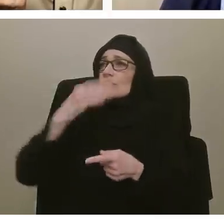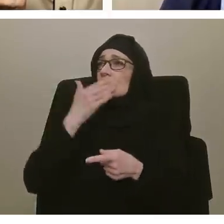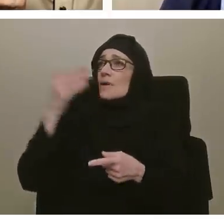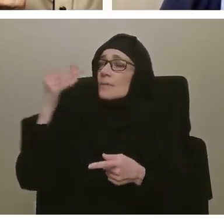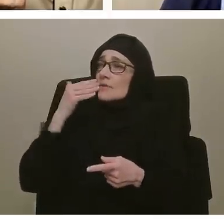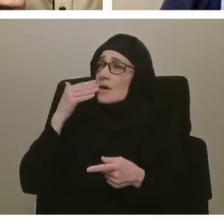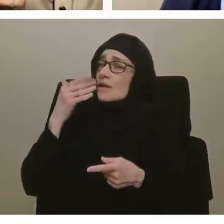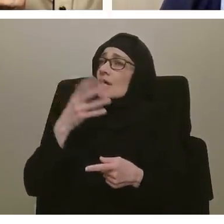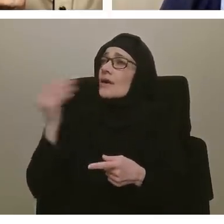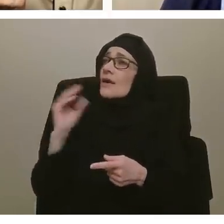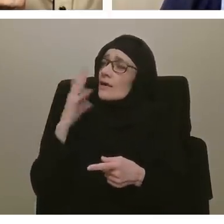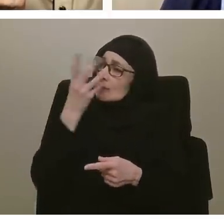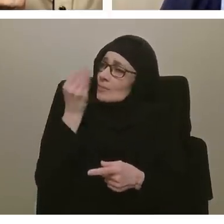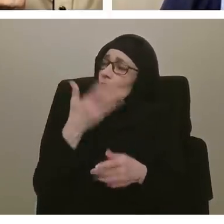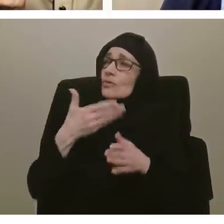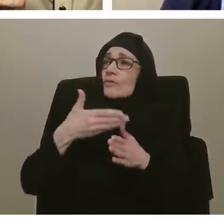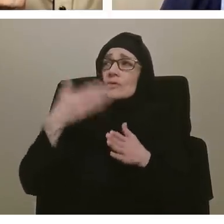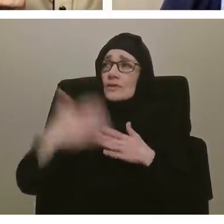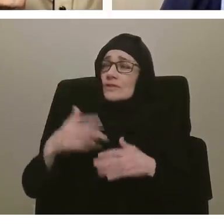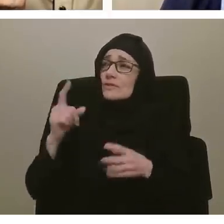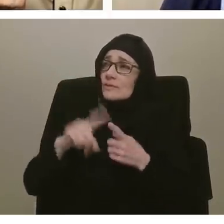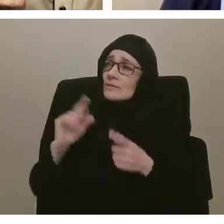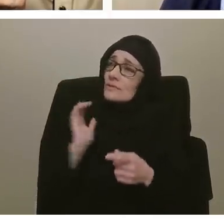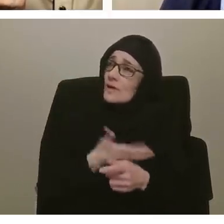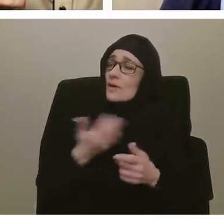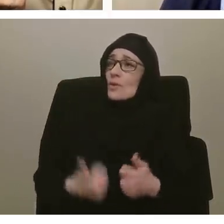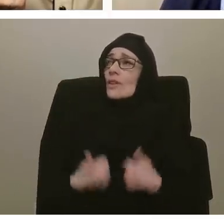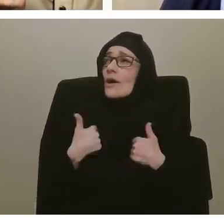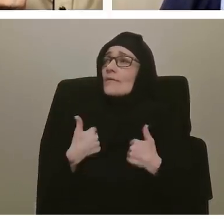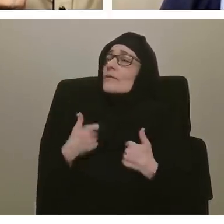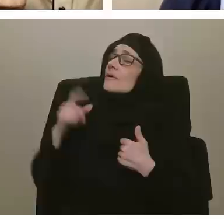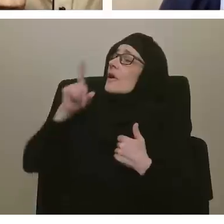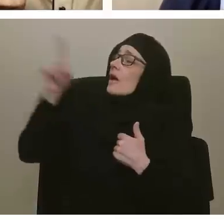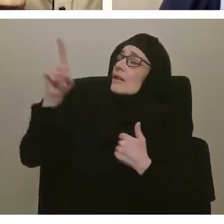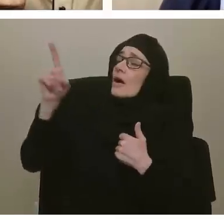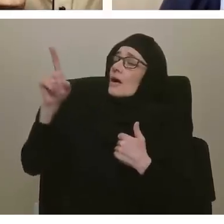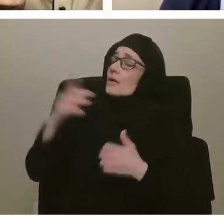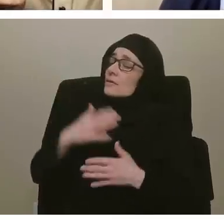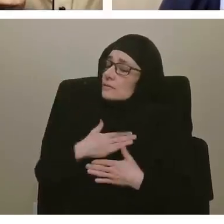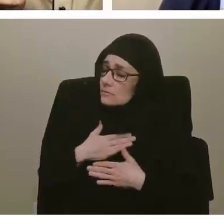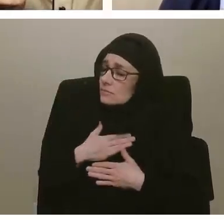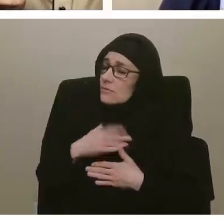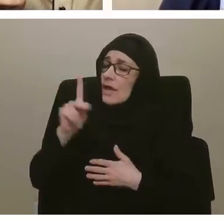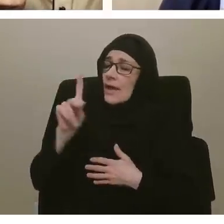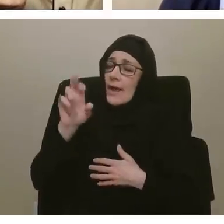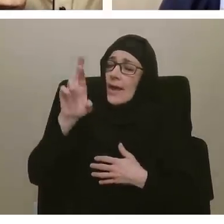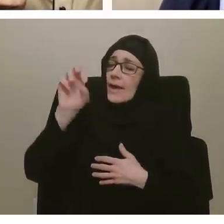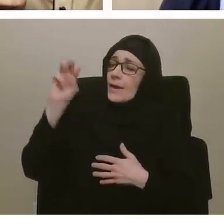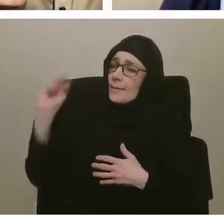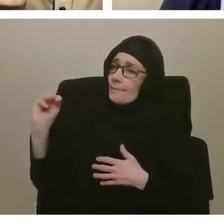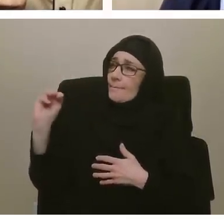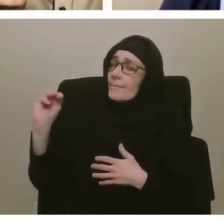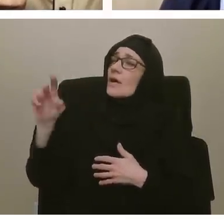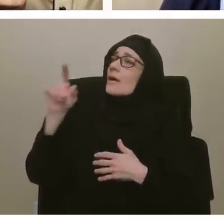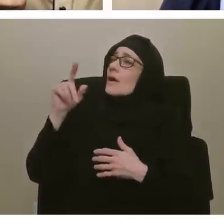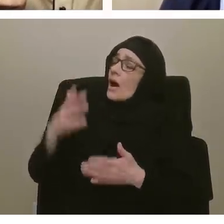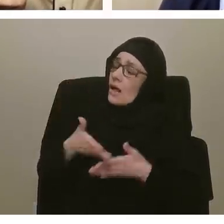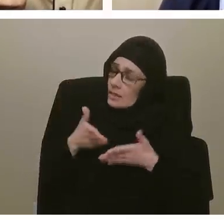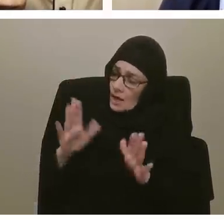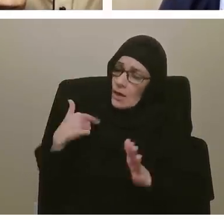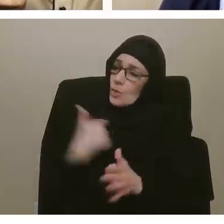a husnul khitam, a beautiful ending to our lives, Ya Allah, Ya Kareem, and allow the